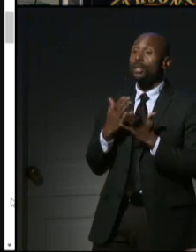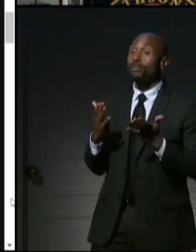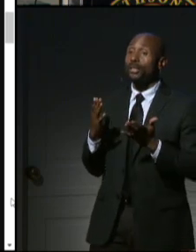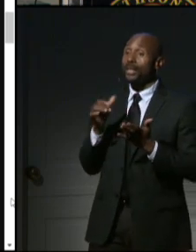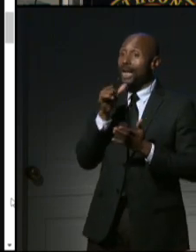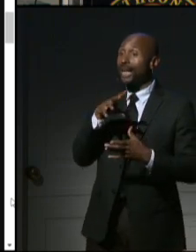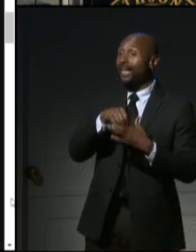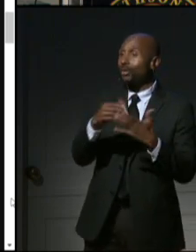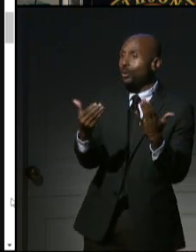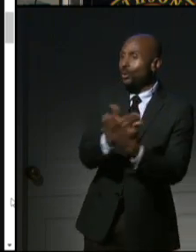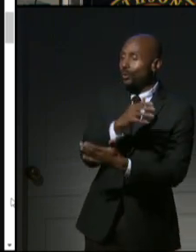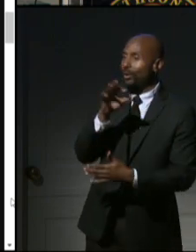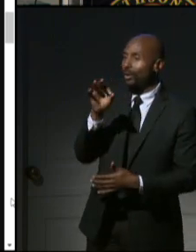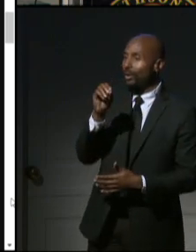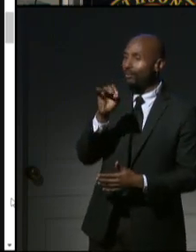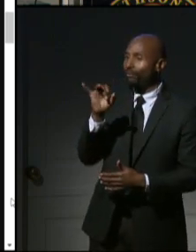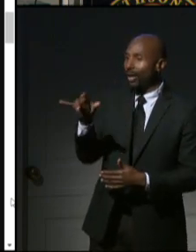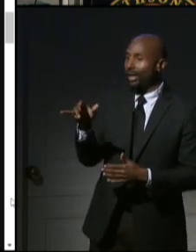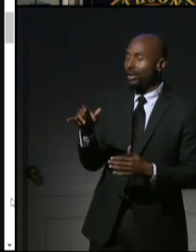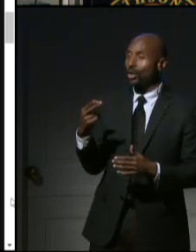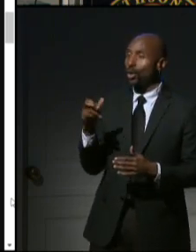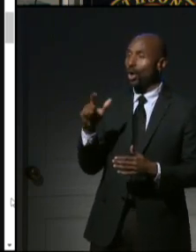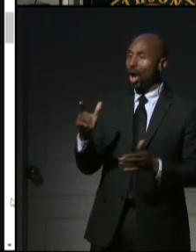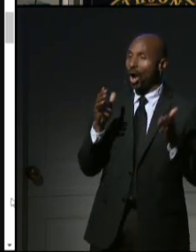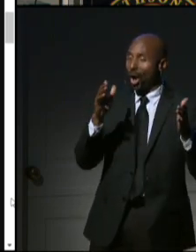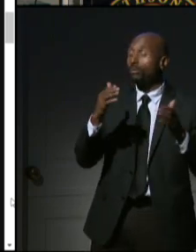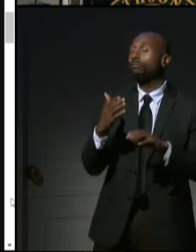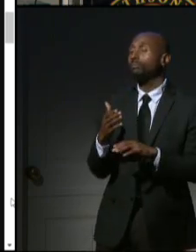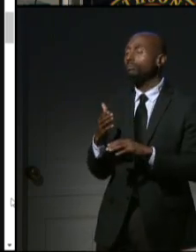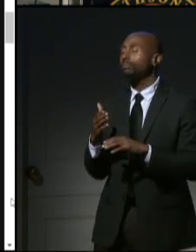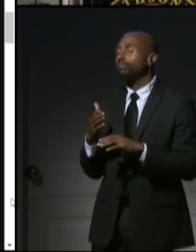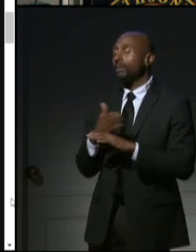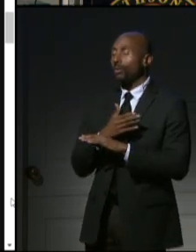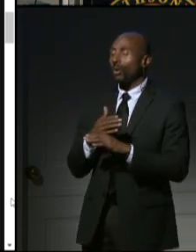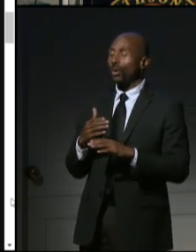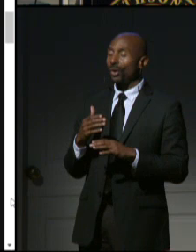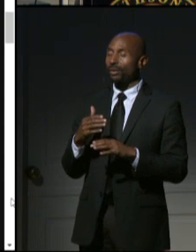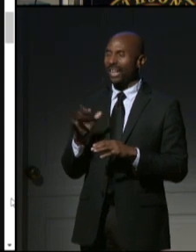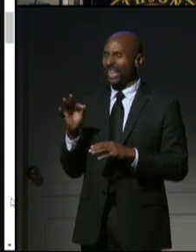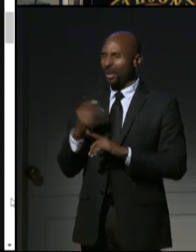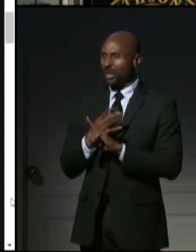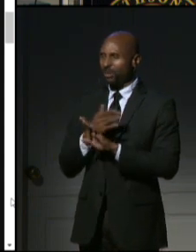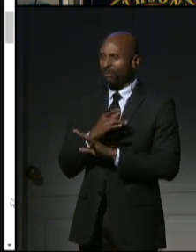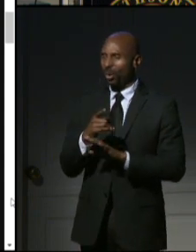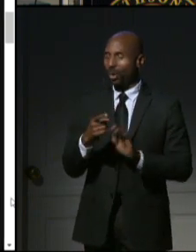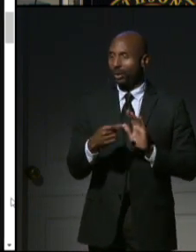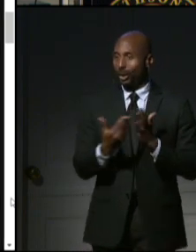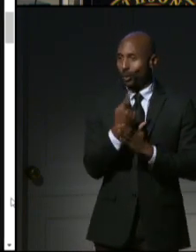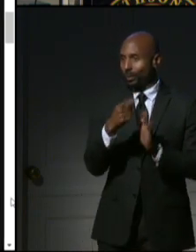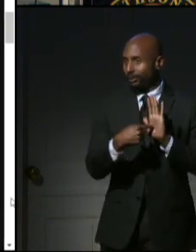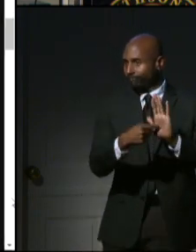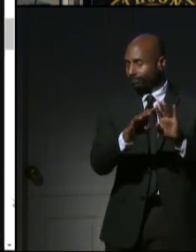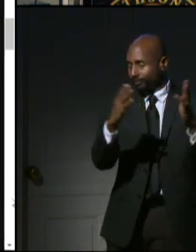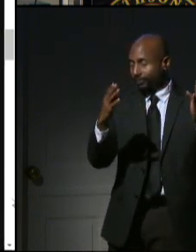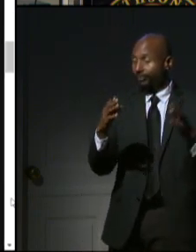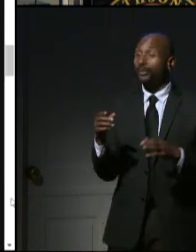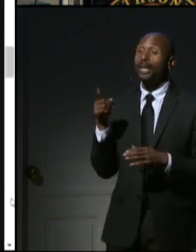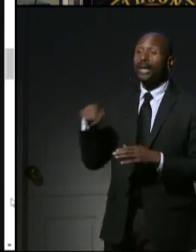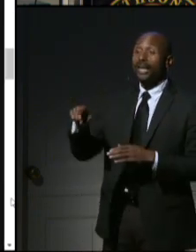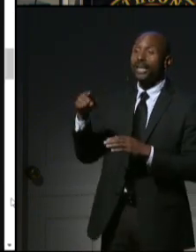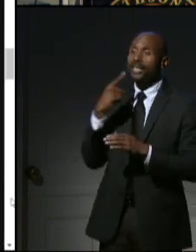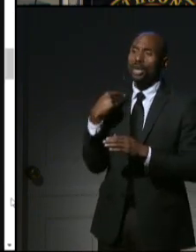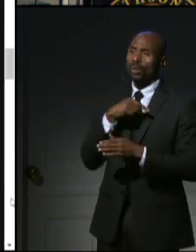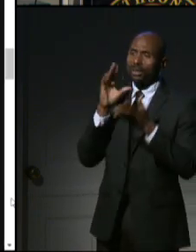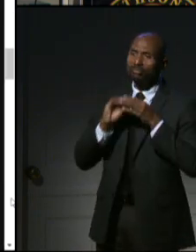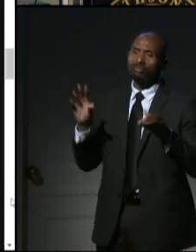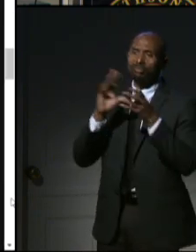before the new fossil hall debuted. And he told us story after story, and we found one we liked about this triceratops that